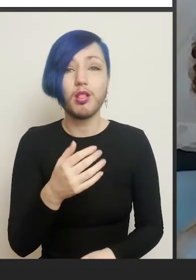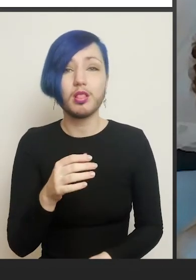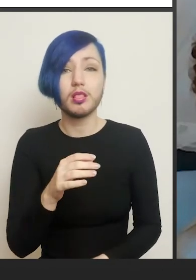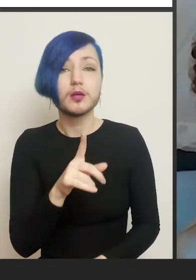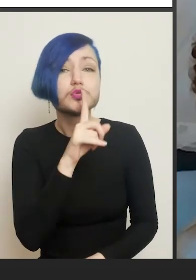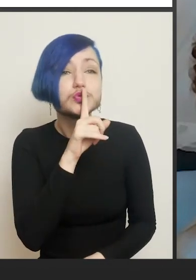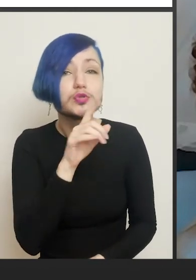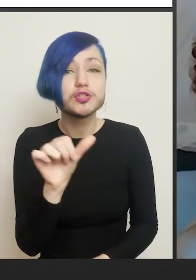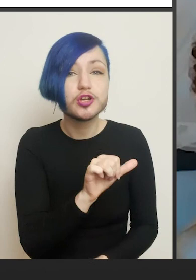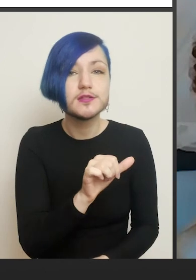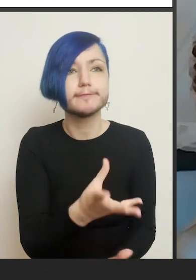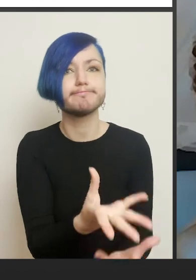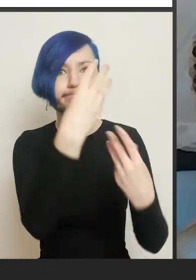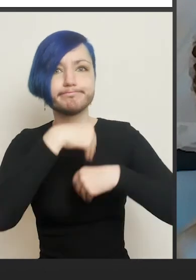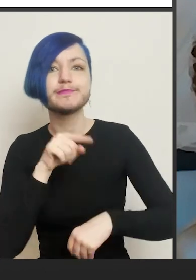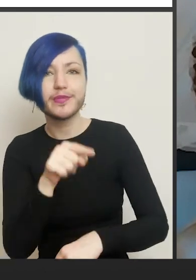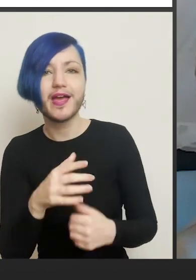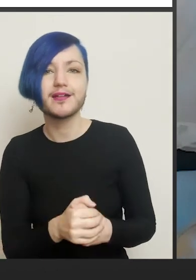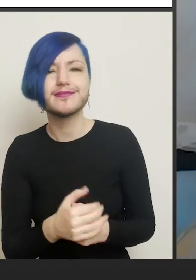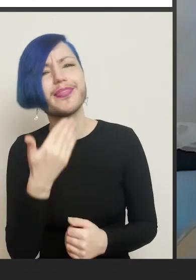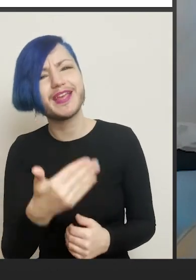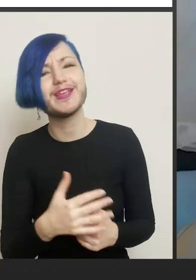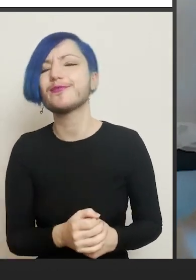listen to. So thank you, Selena, so much. Thank you